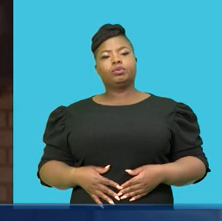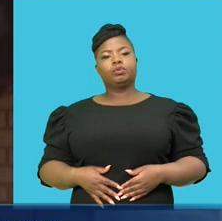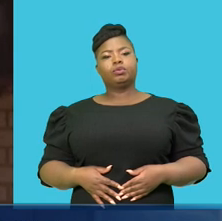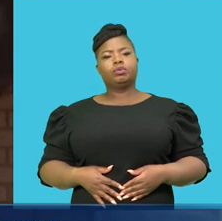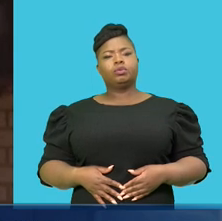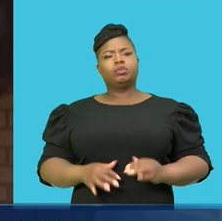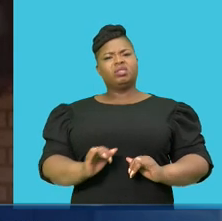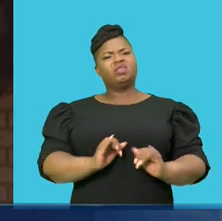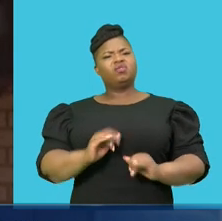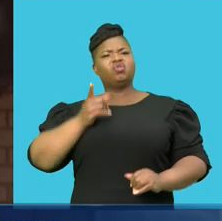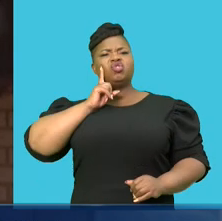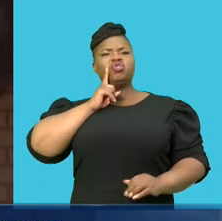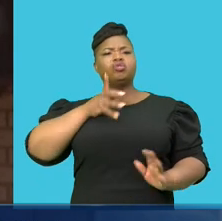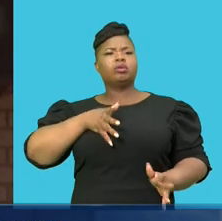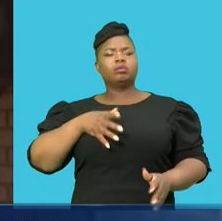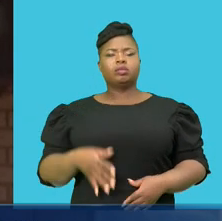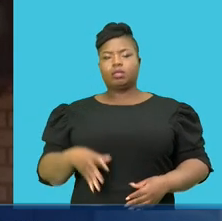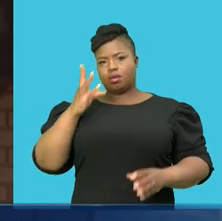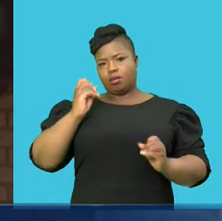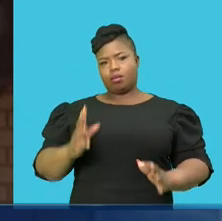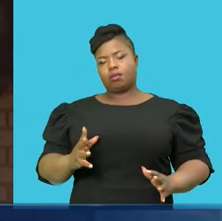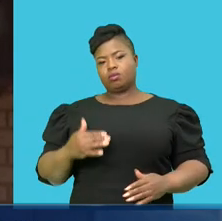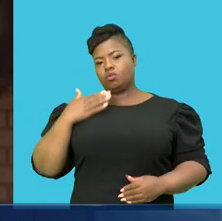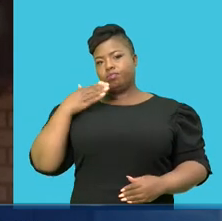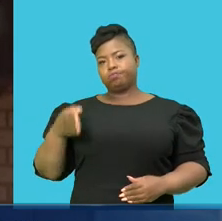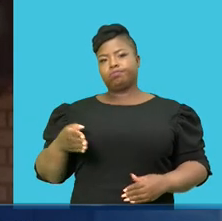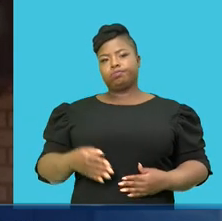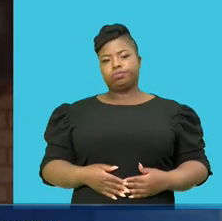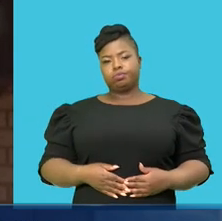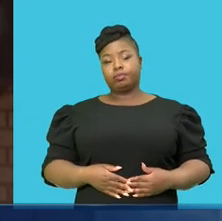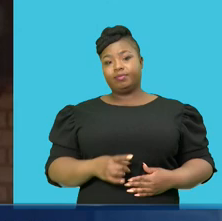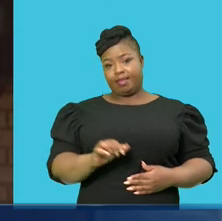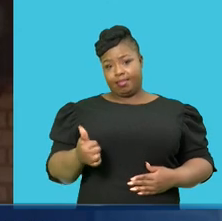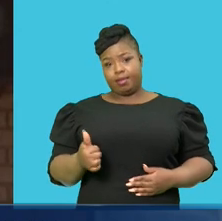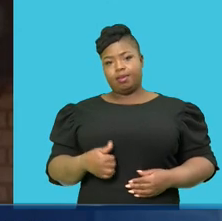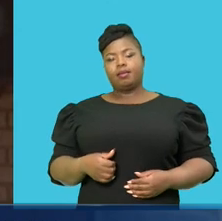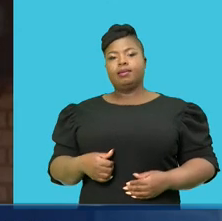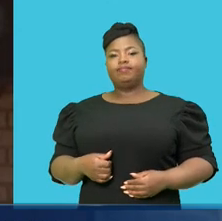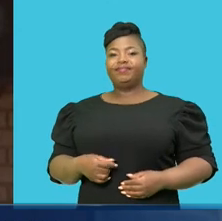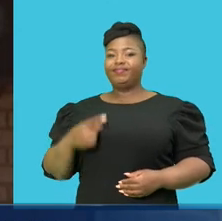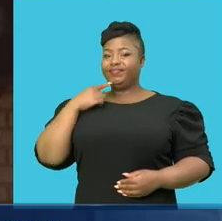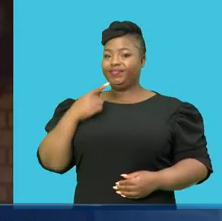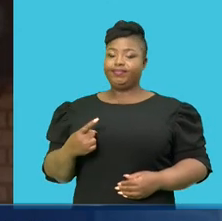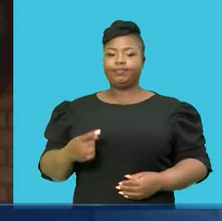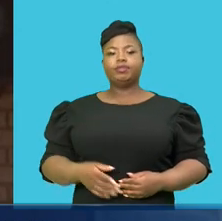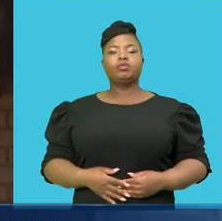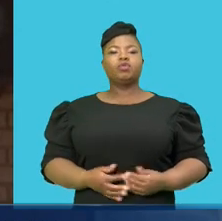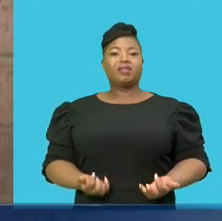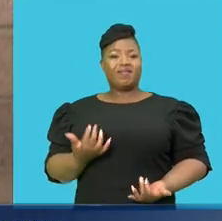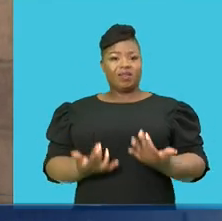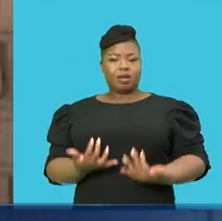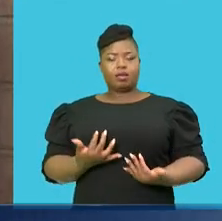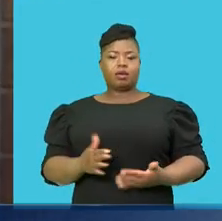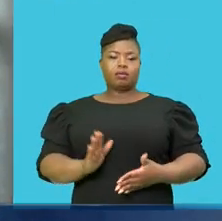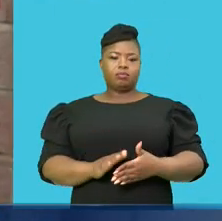educators and the learners that were around. it is then that it was established that the fire was